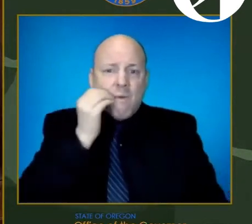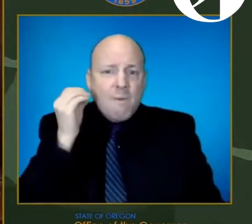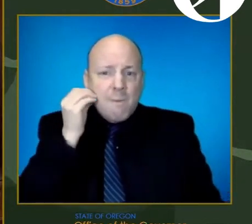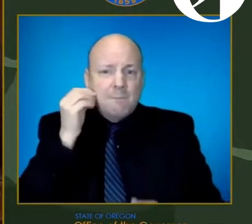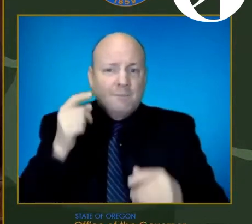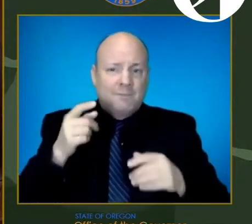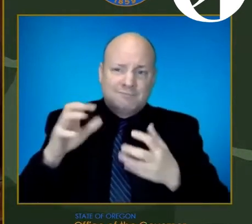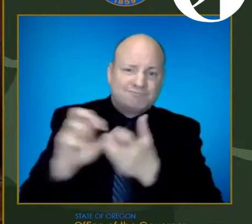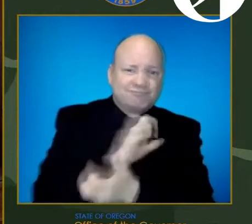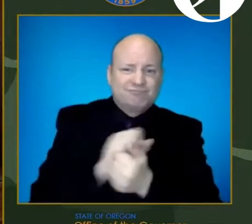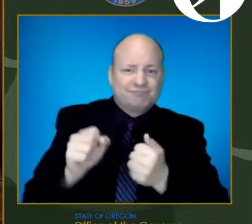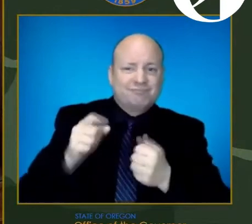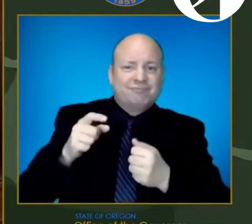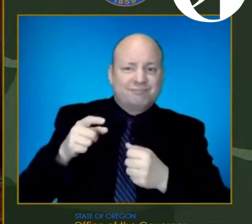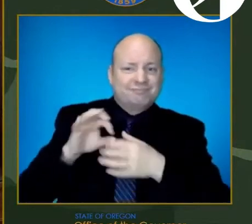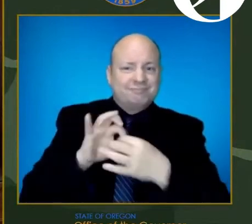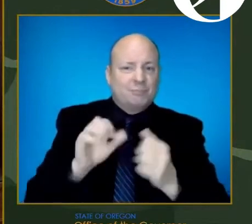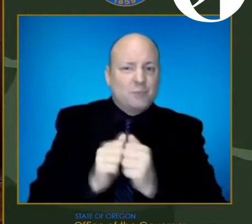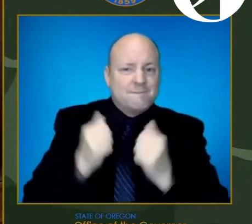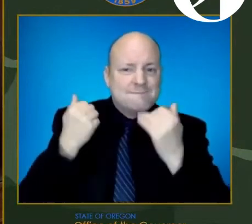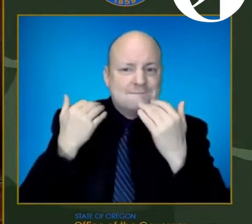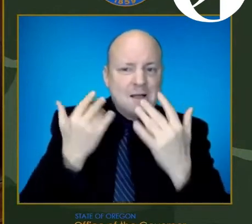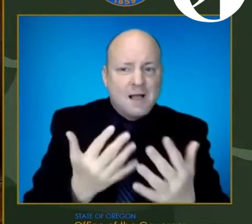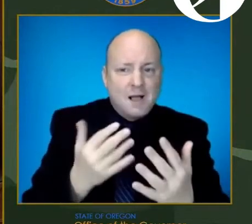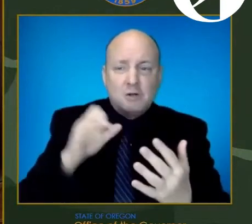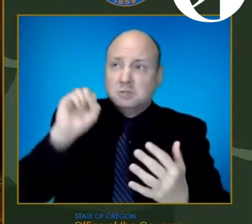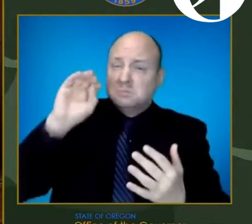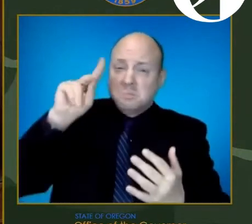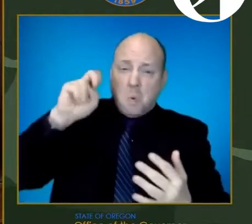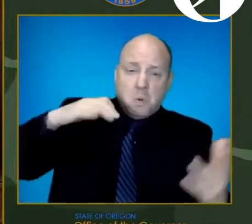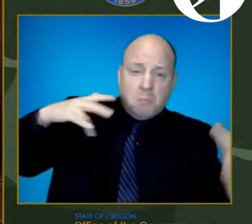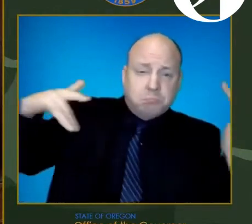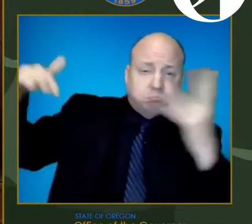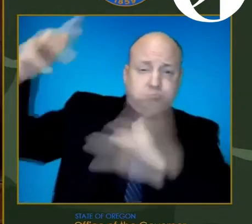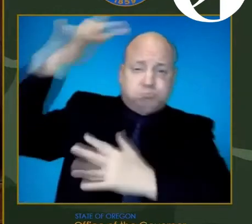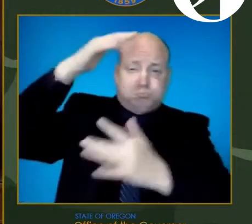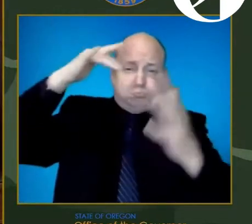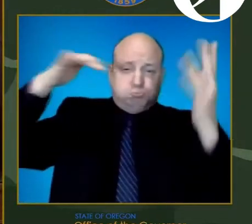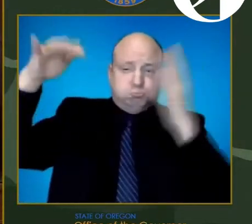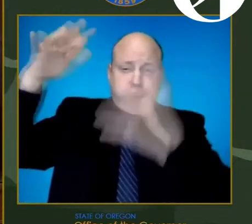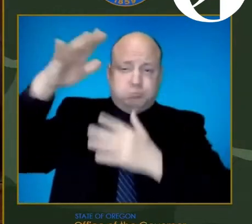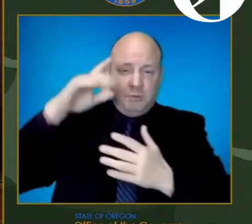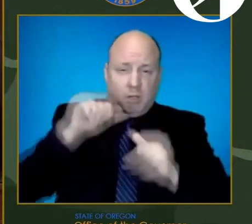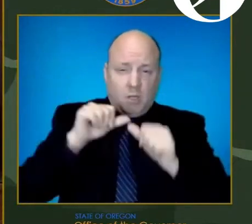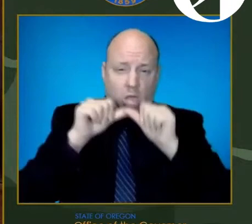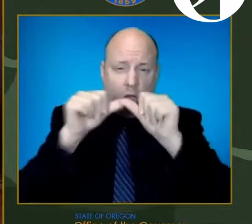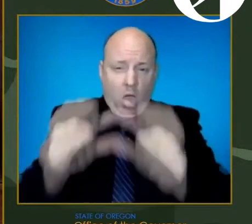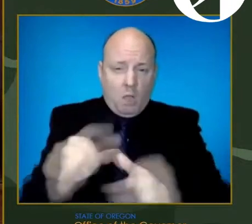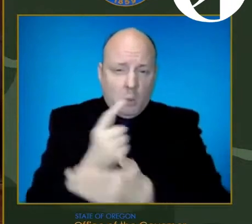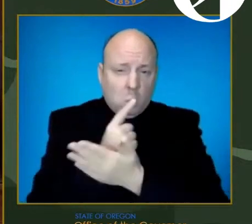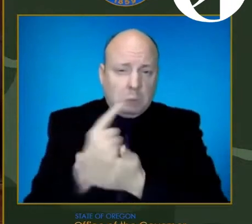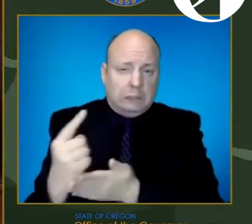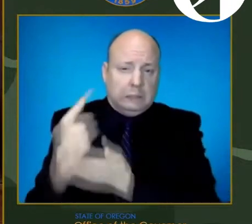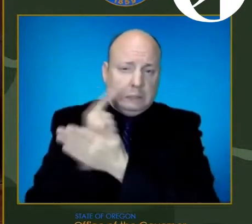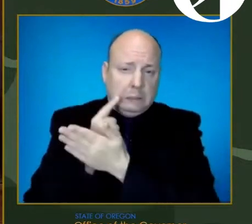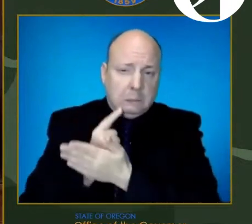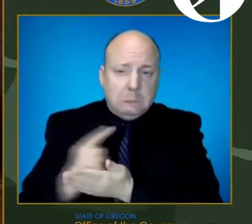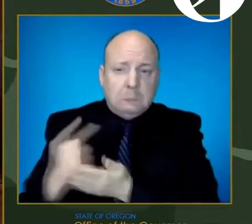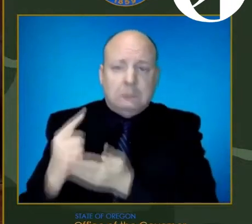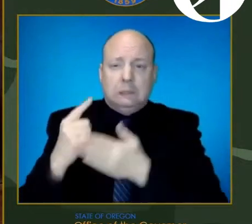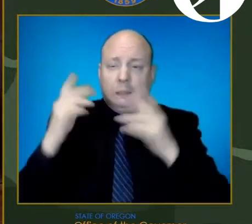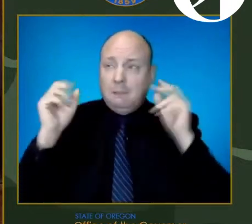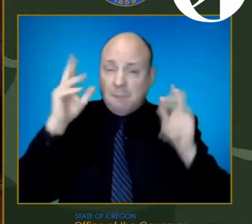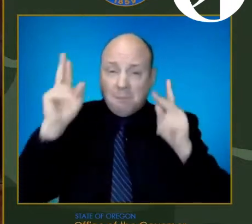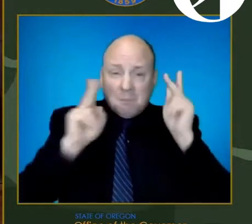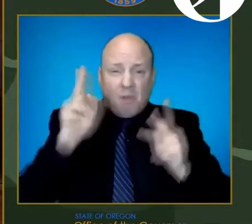and smoke filled our skies for weeks. We lost 9 Oregonians. We lost